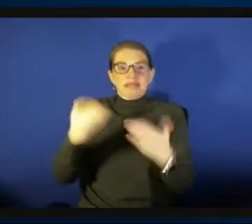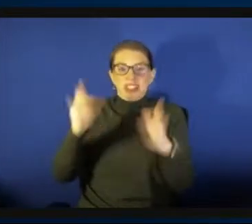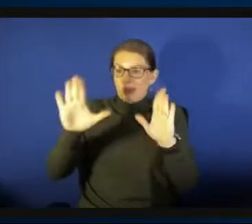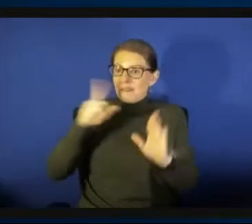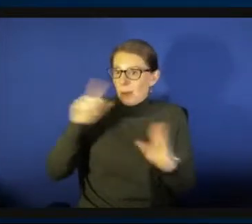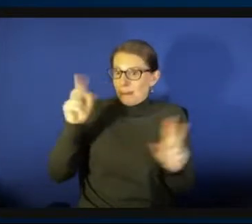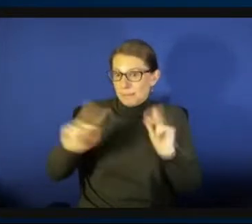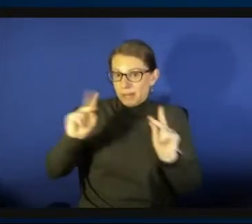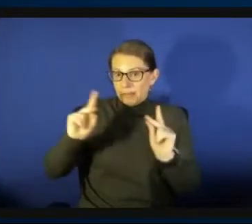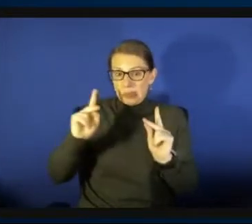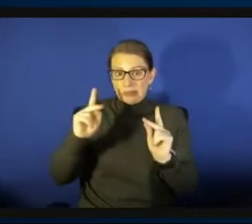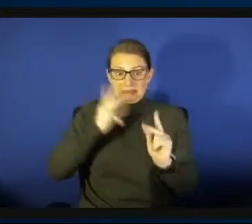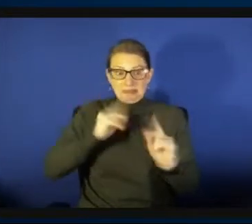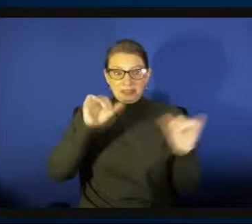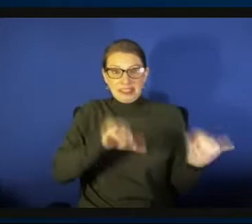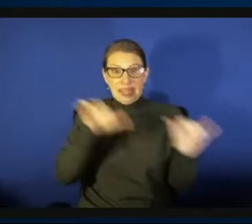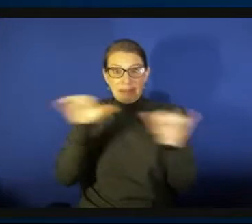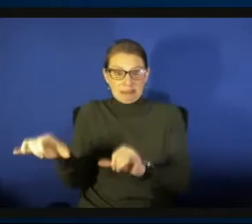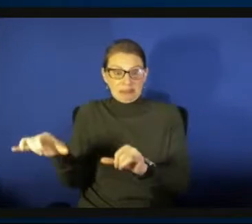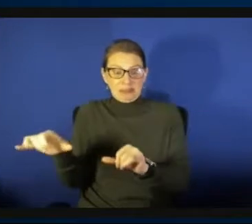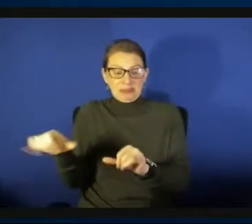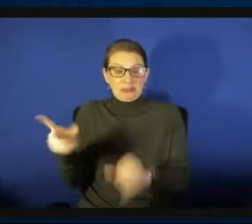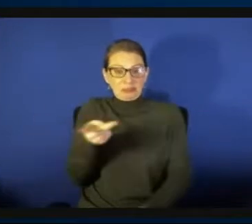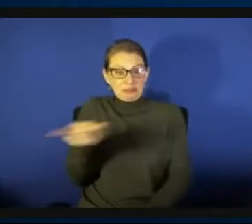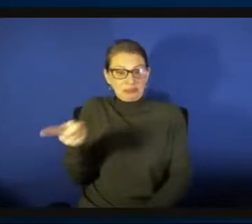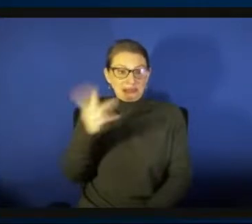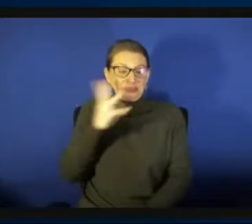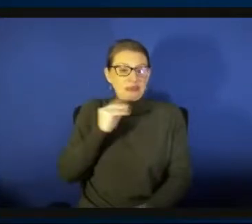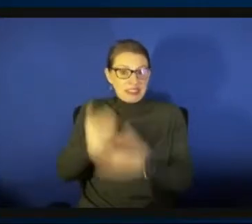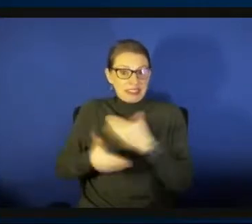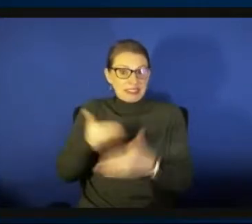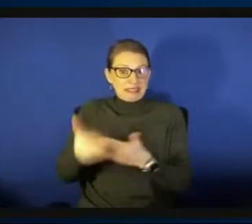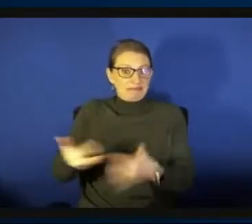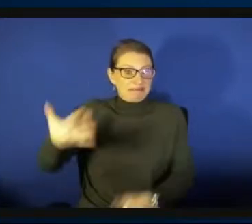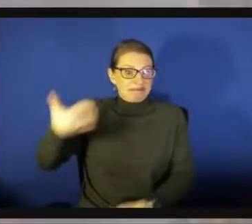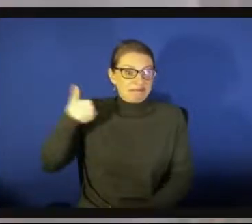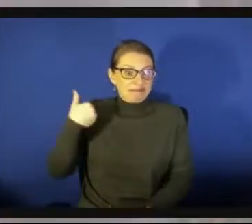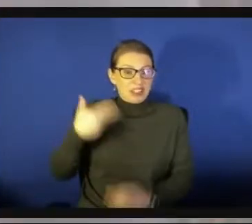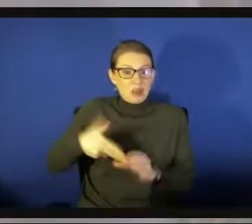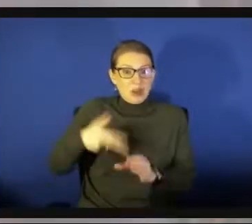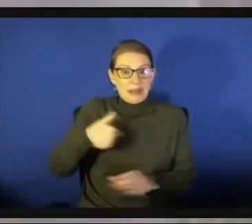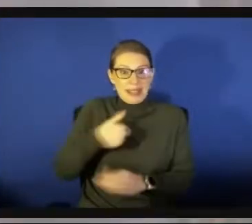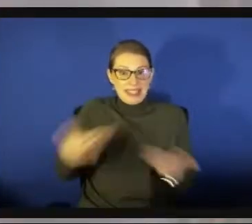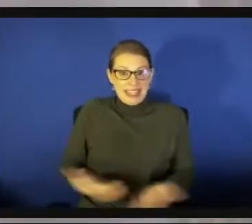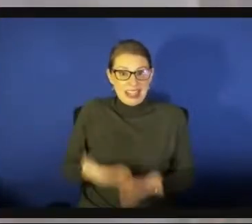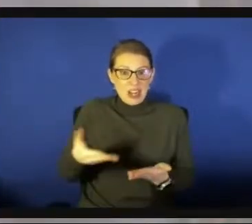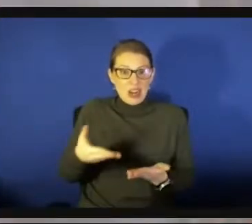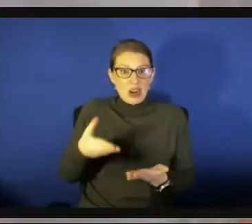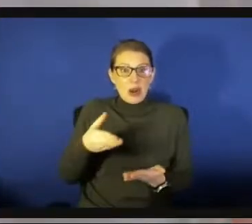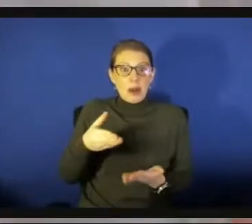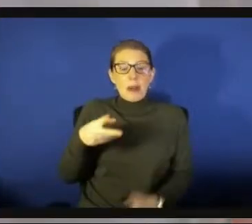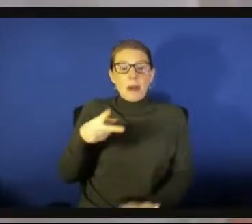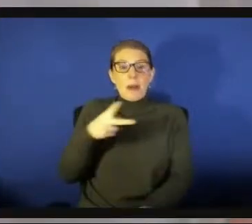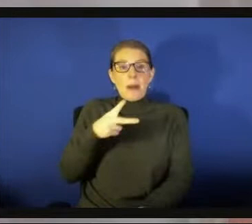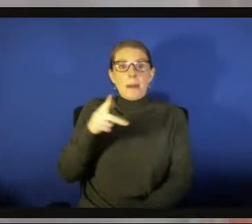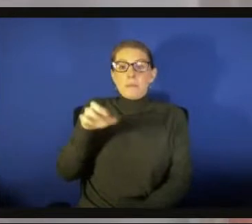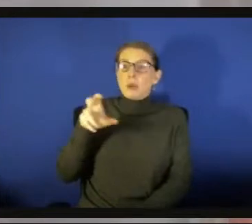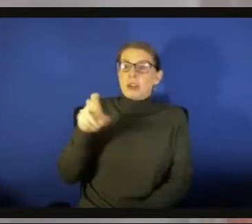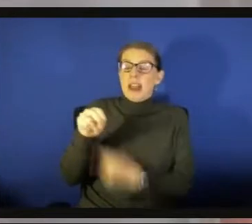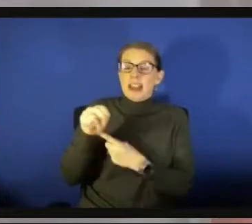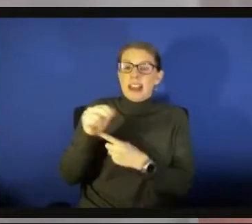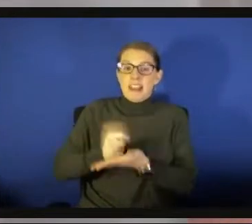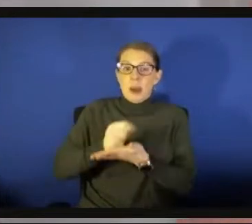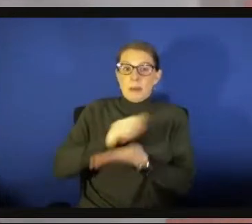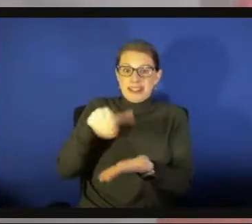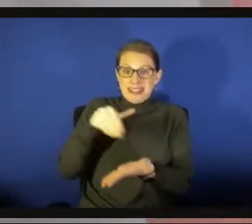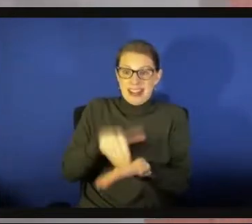same experience that they went through. Joining me here inside the Proton Therapy Center is Dr. Ron Chen. He